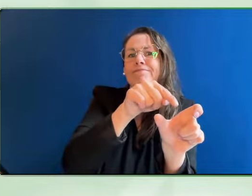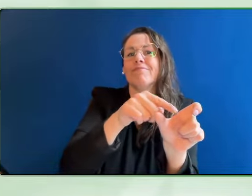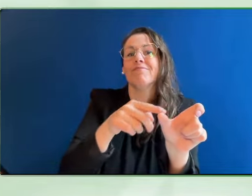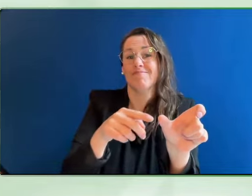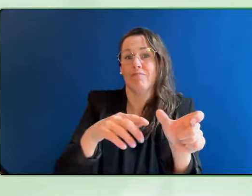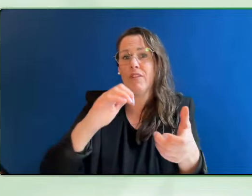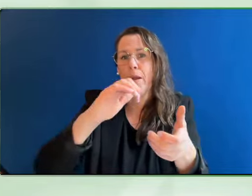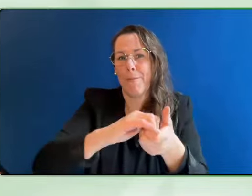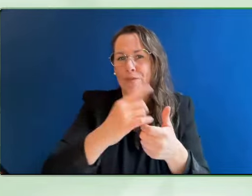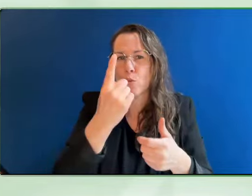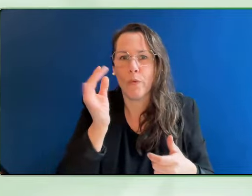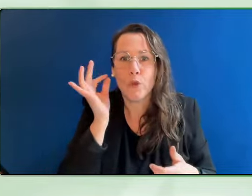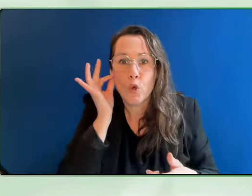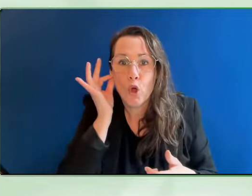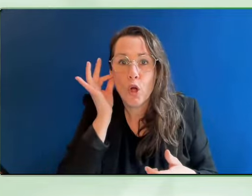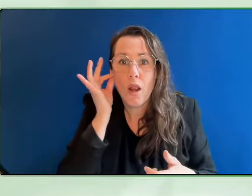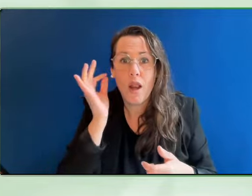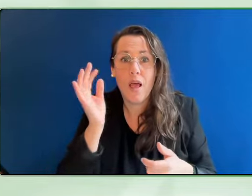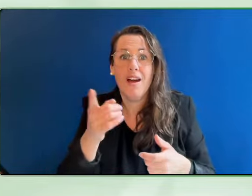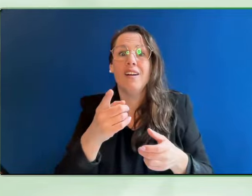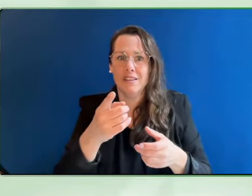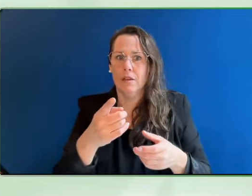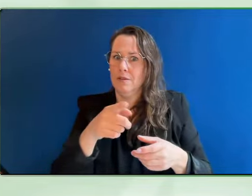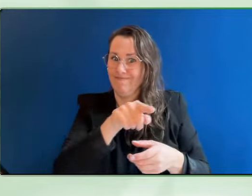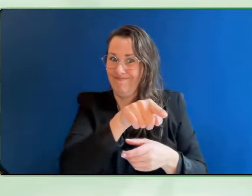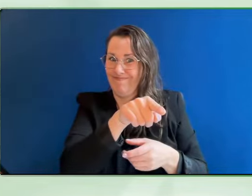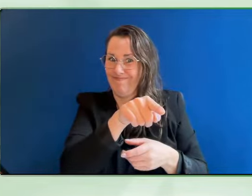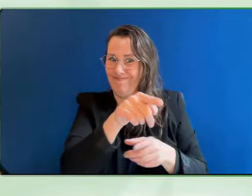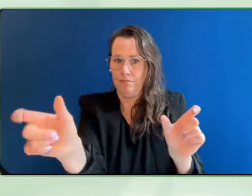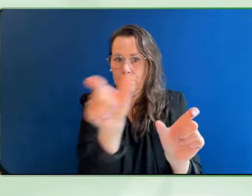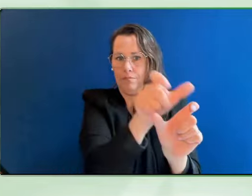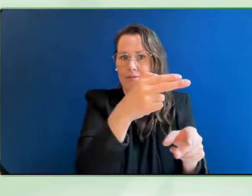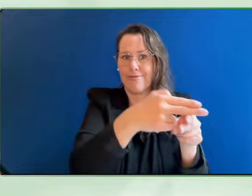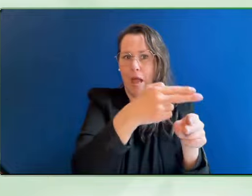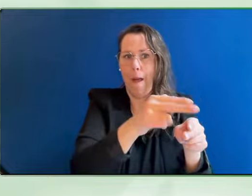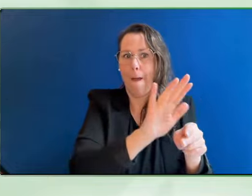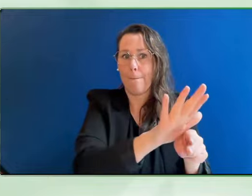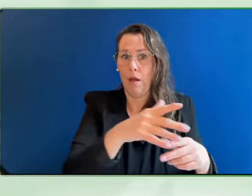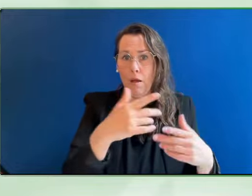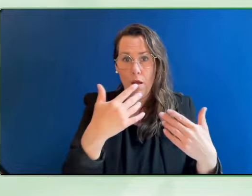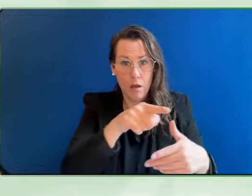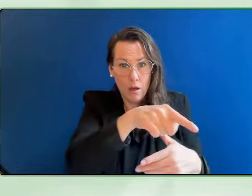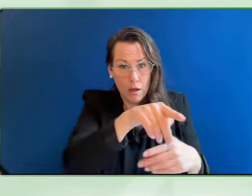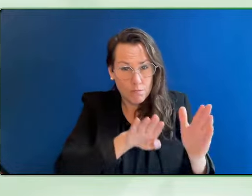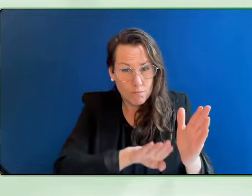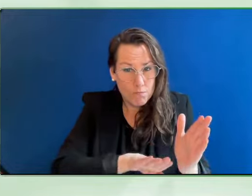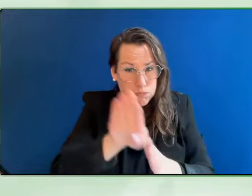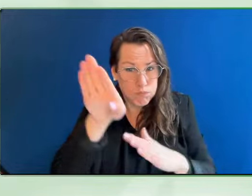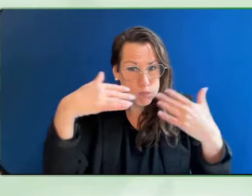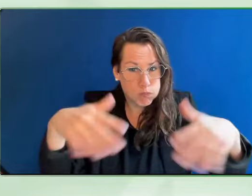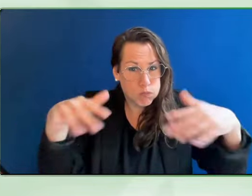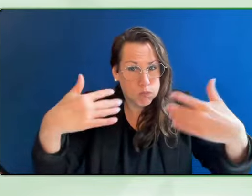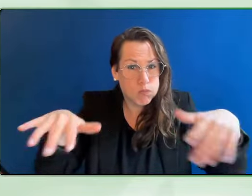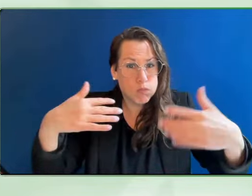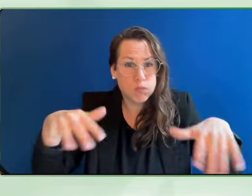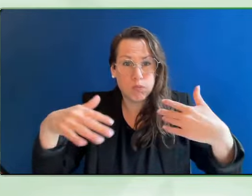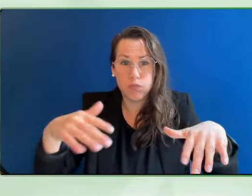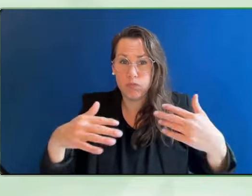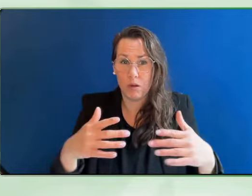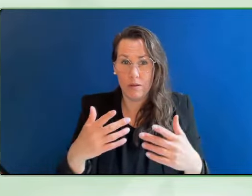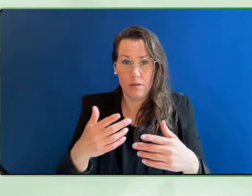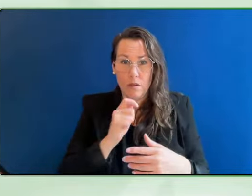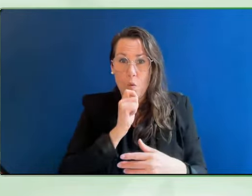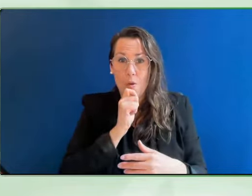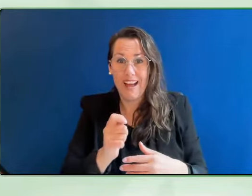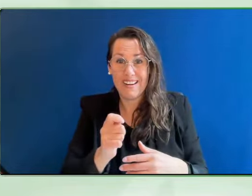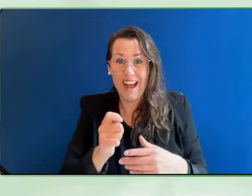films and some advertisements, some theater music. And today what I'm doing is basically having 3